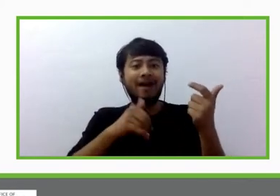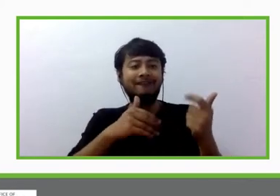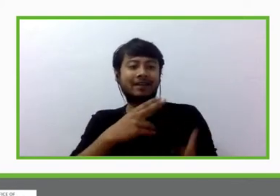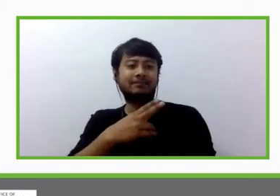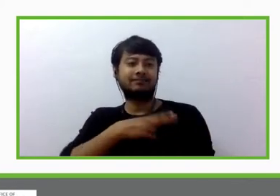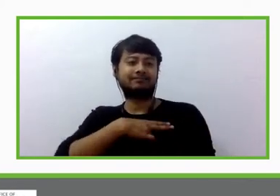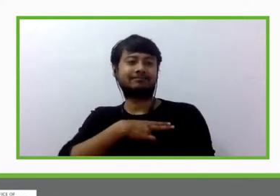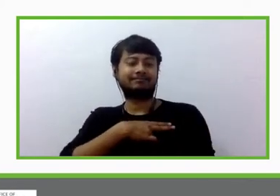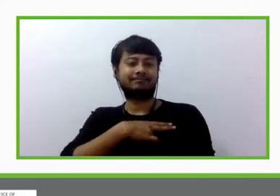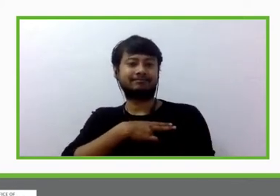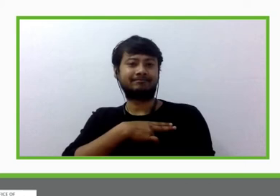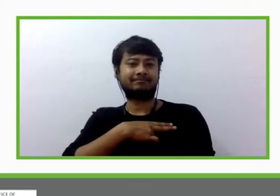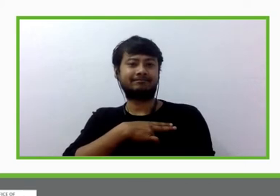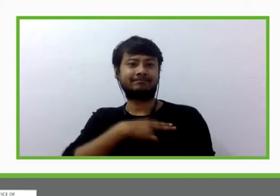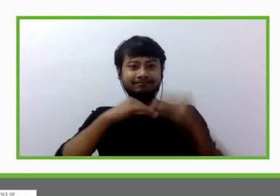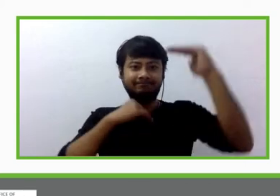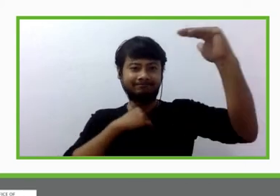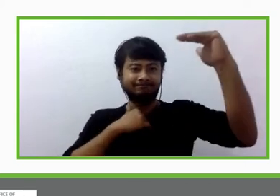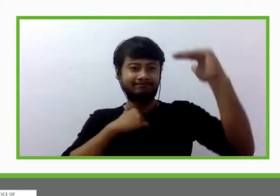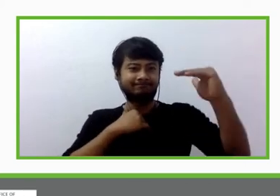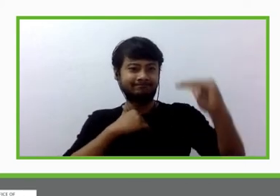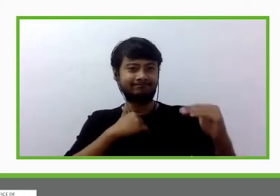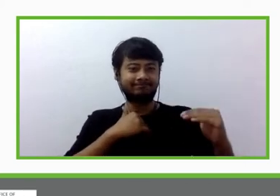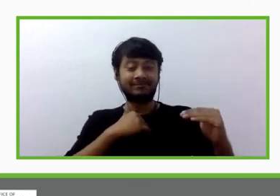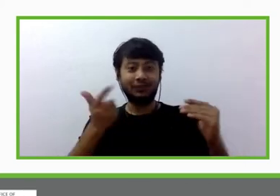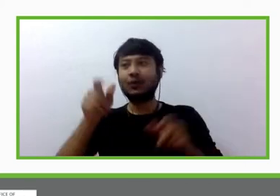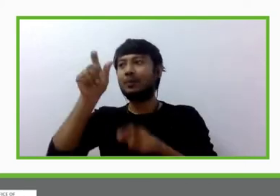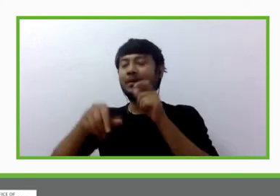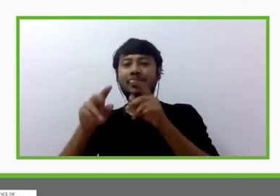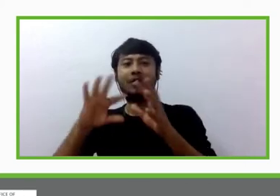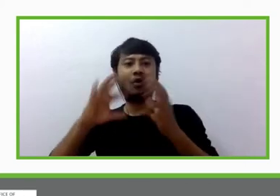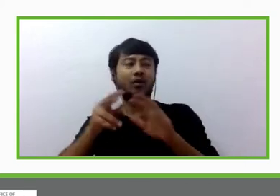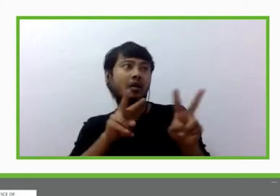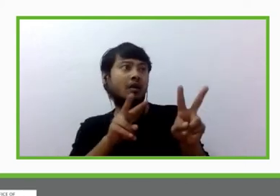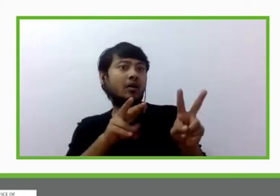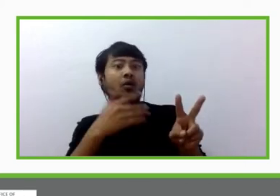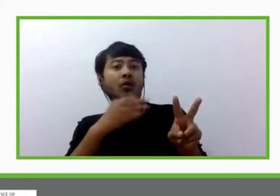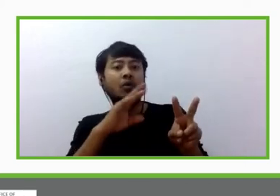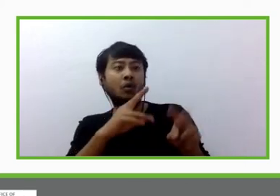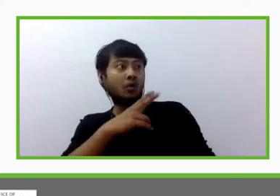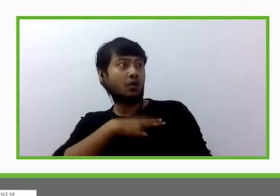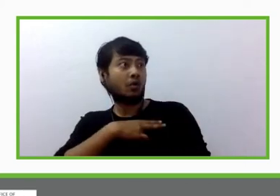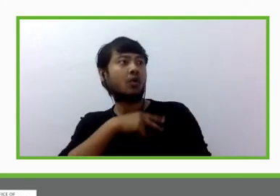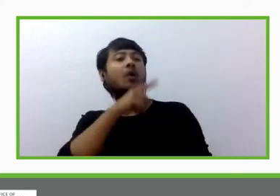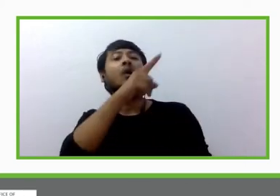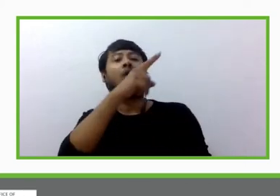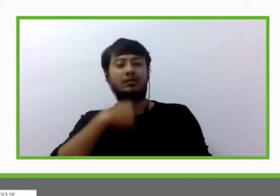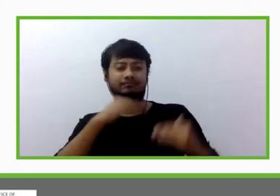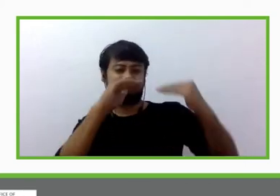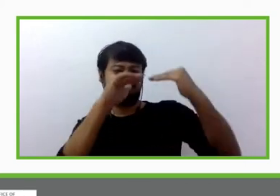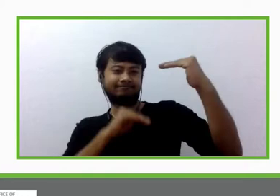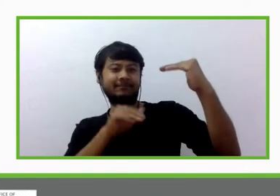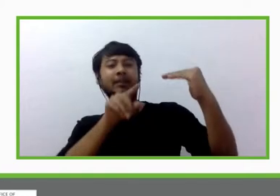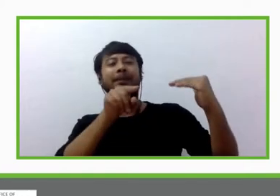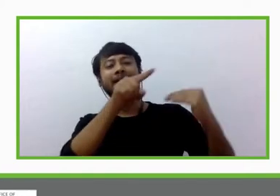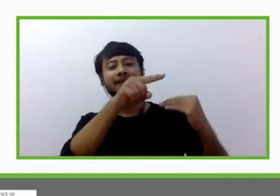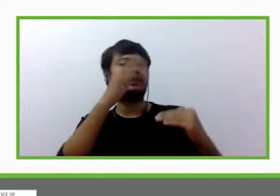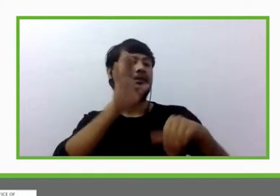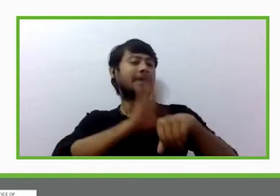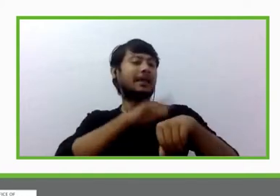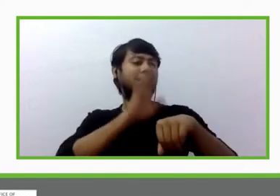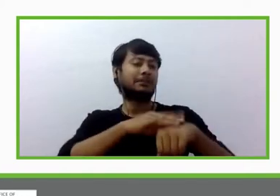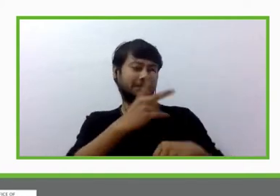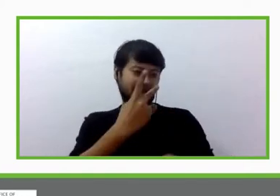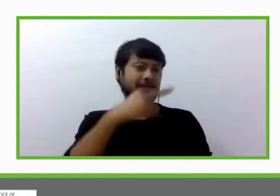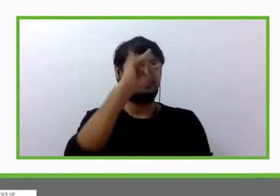general. Whoa, that person has status, so he must know more than we do, and we've got to lead. It's the same thing in business. If you're a manager,